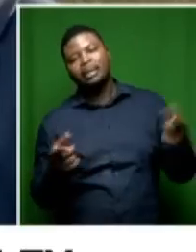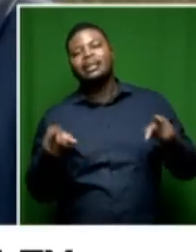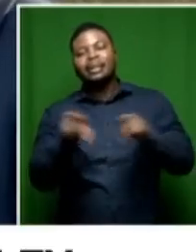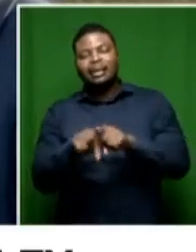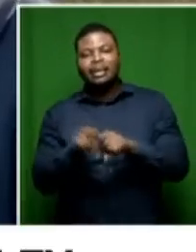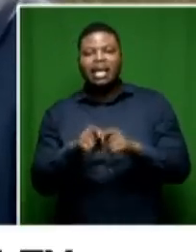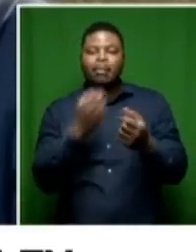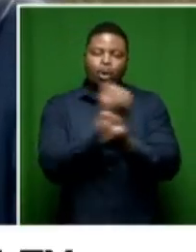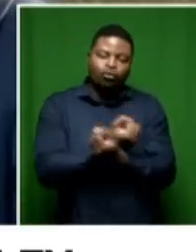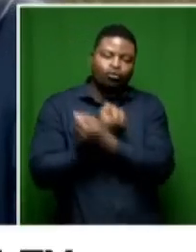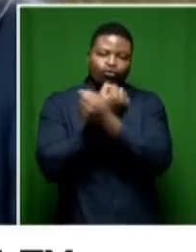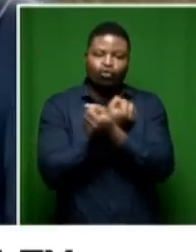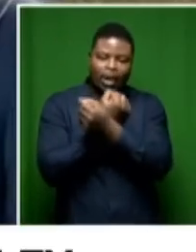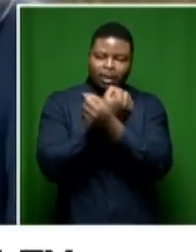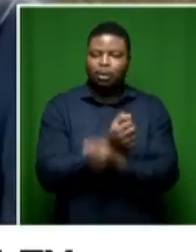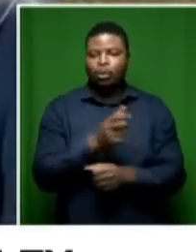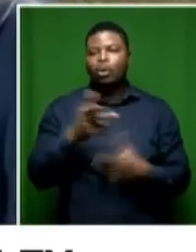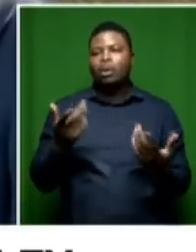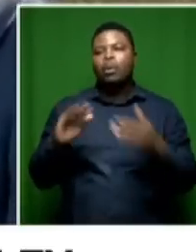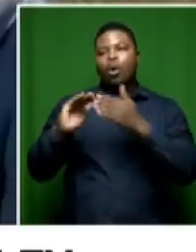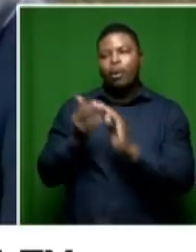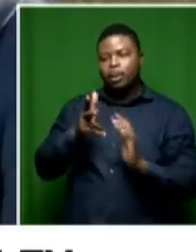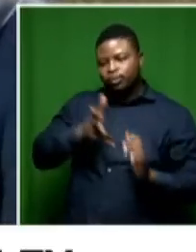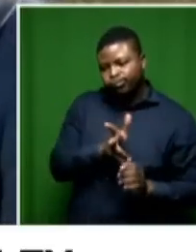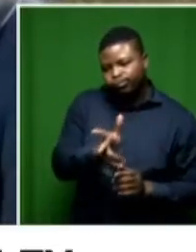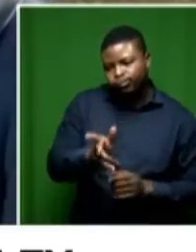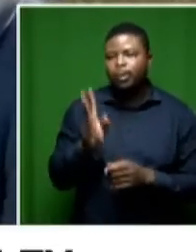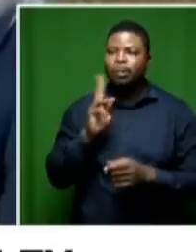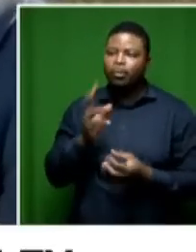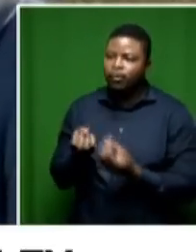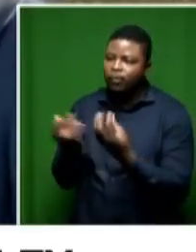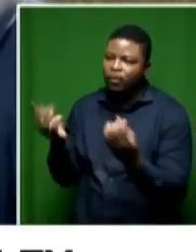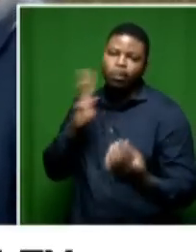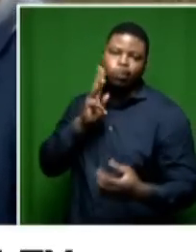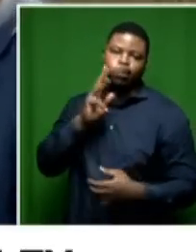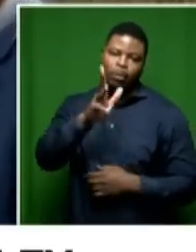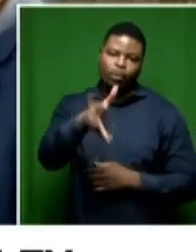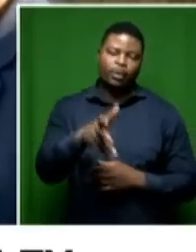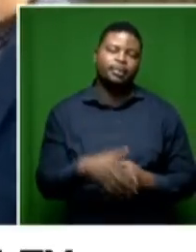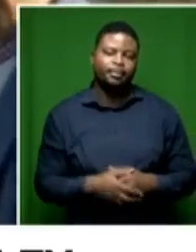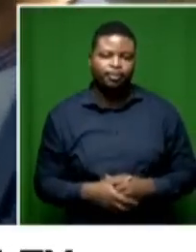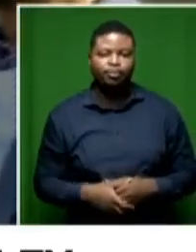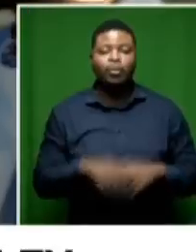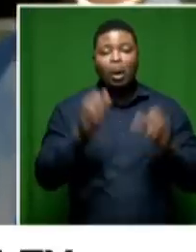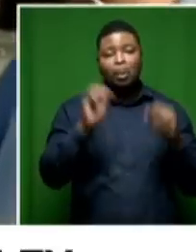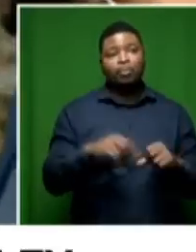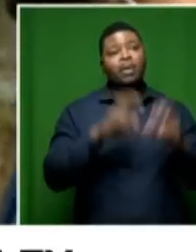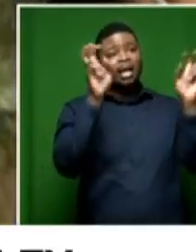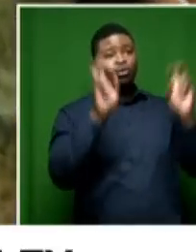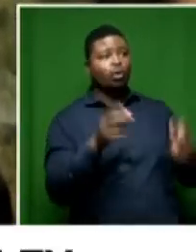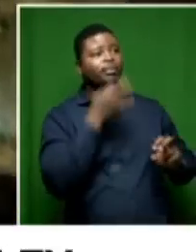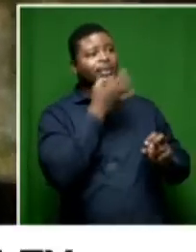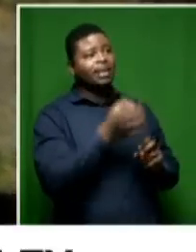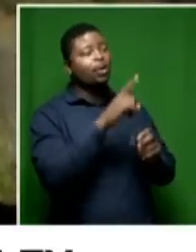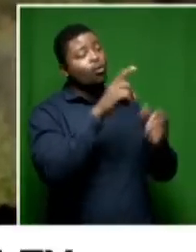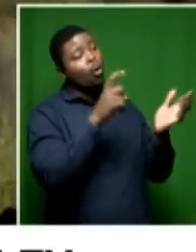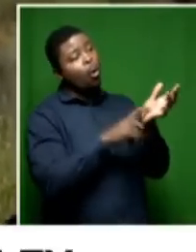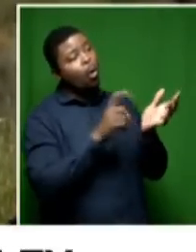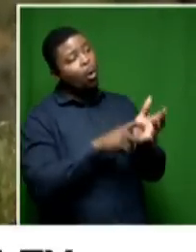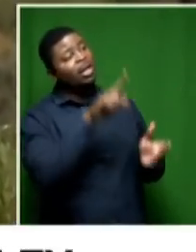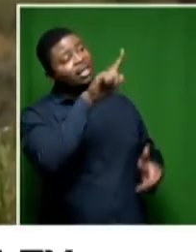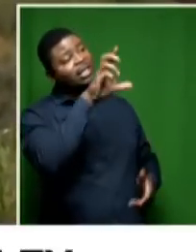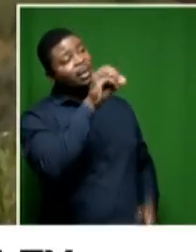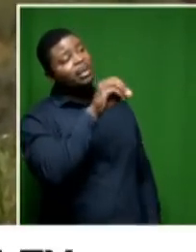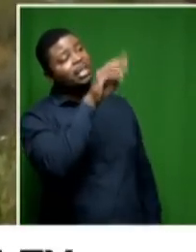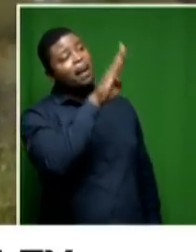all wards. Okay, just one last question. Eskom says you are owing them over 470 million rand. Have you made an arrangement